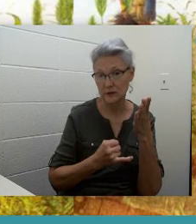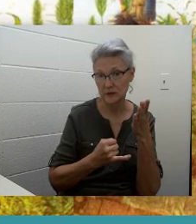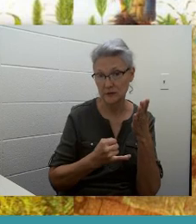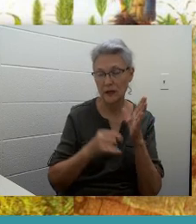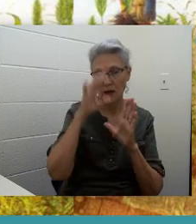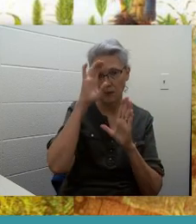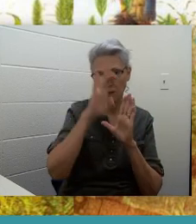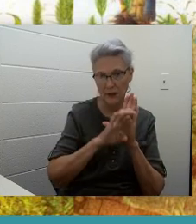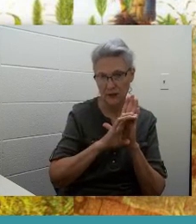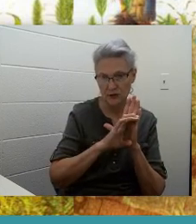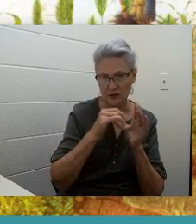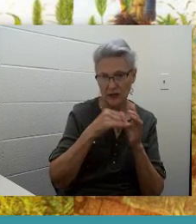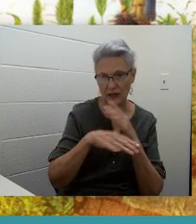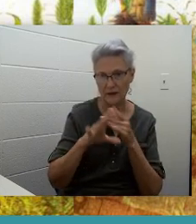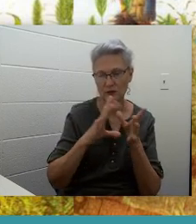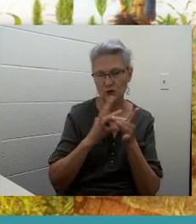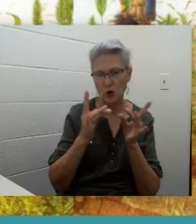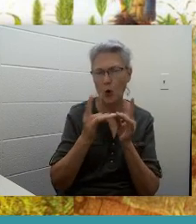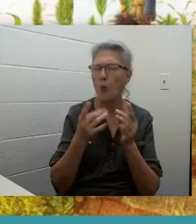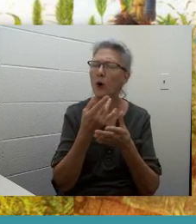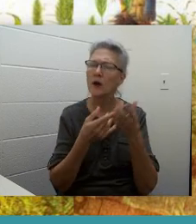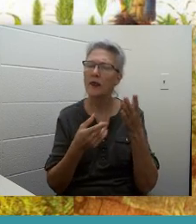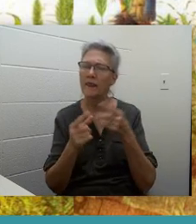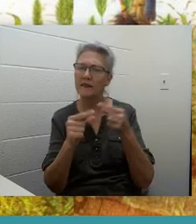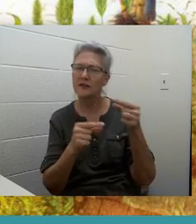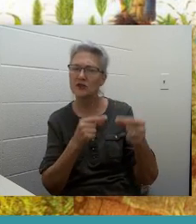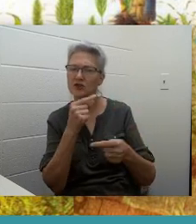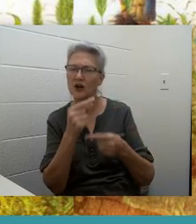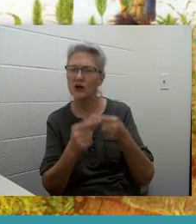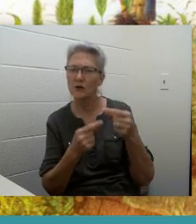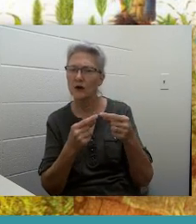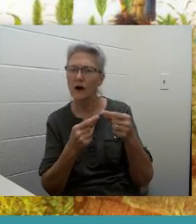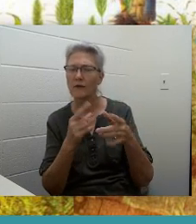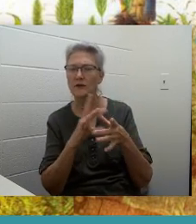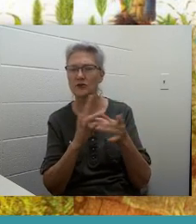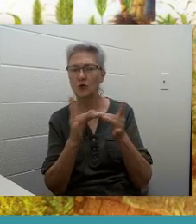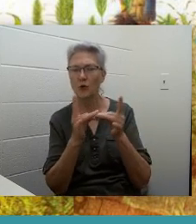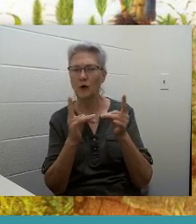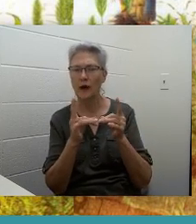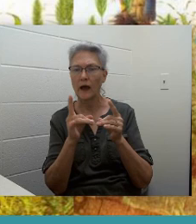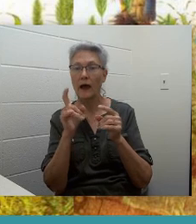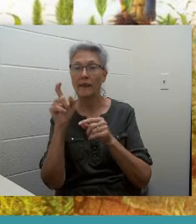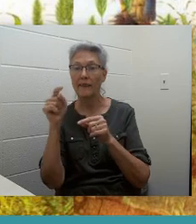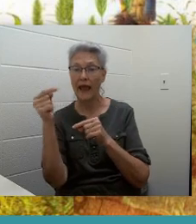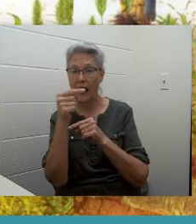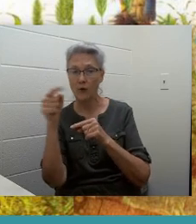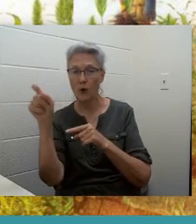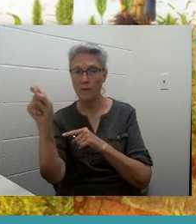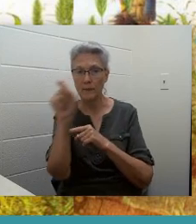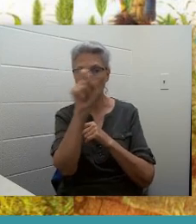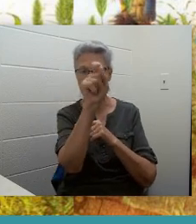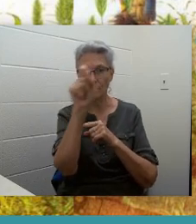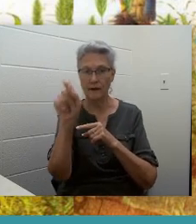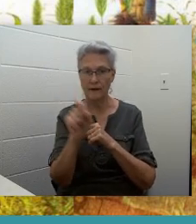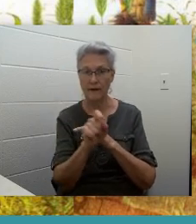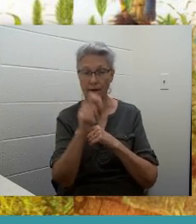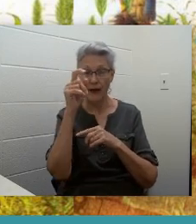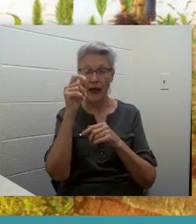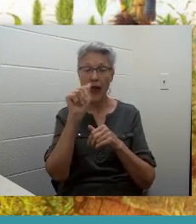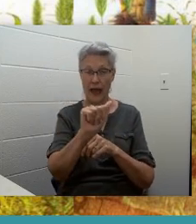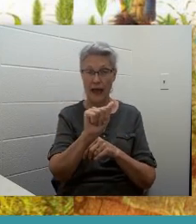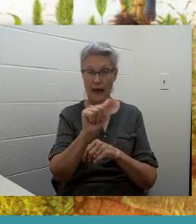reading today, what do you think the genre of the story is? Drag the arrow to pick your answer. Do you think